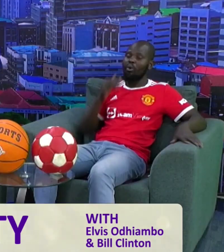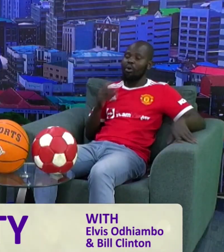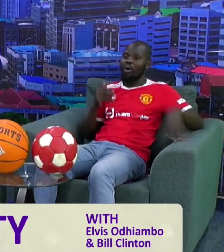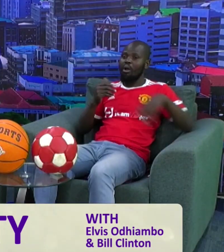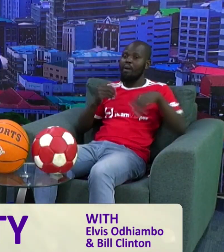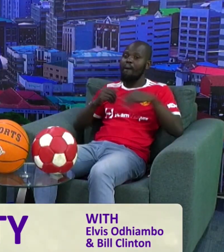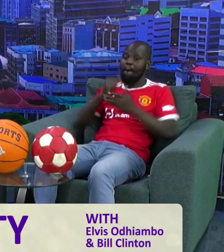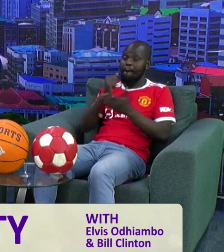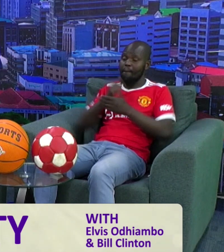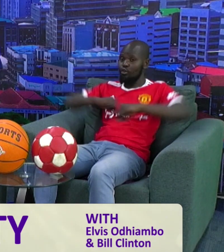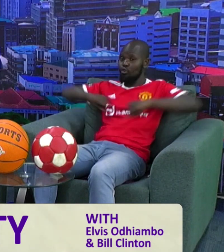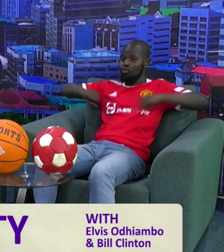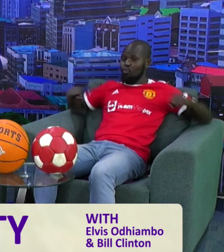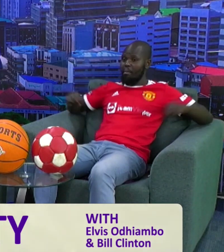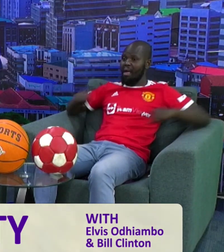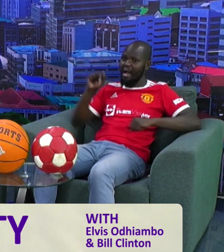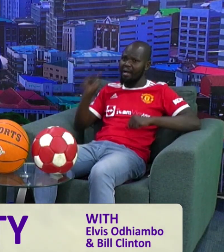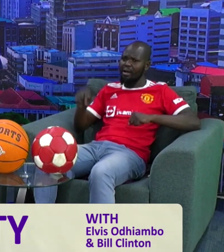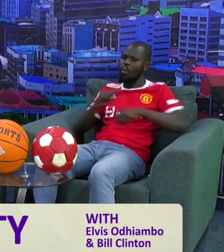one.